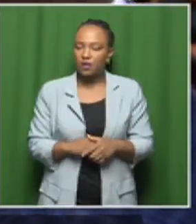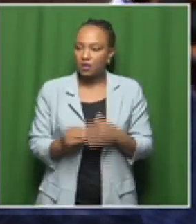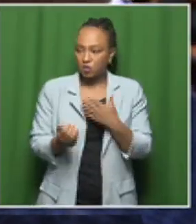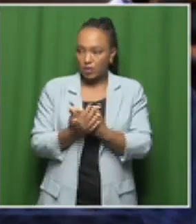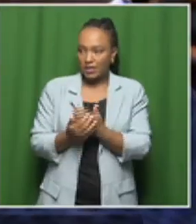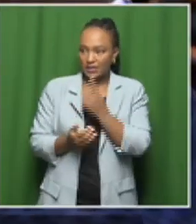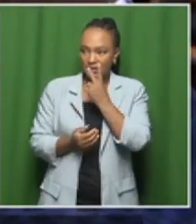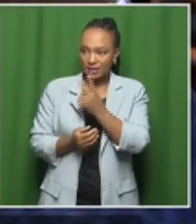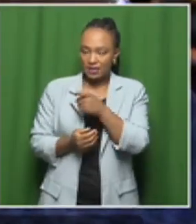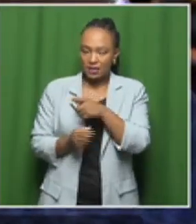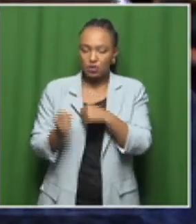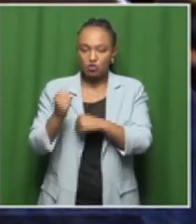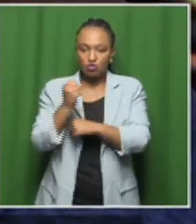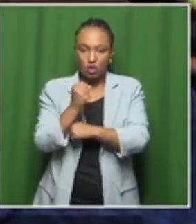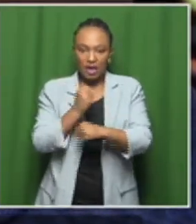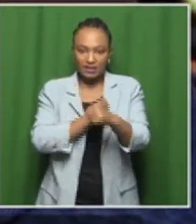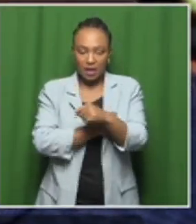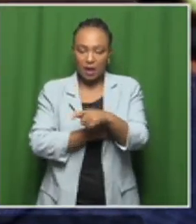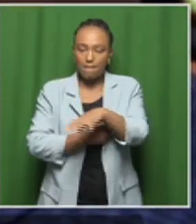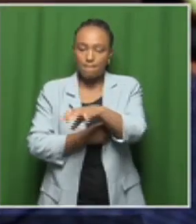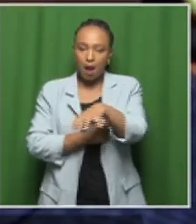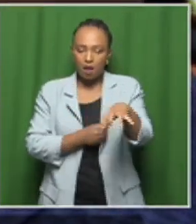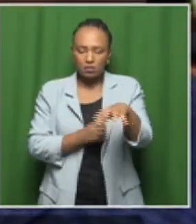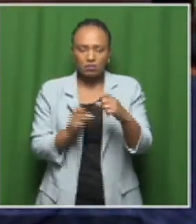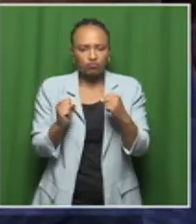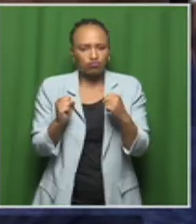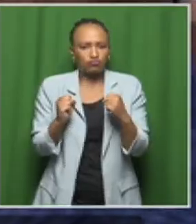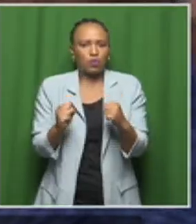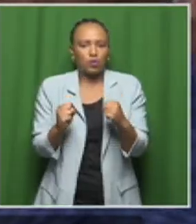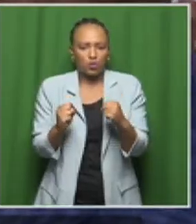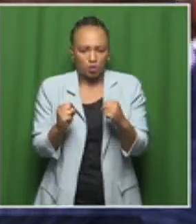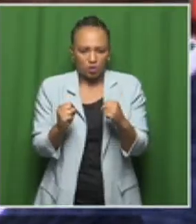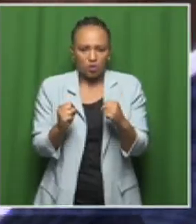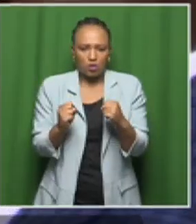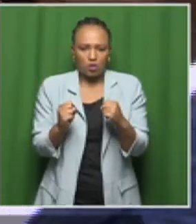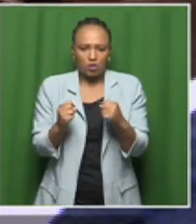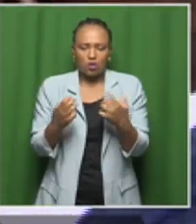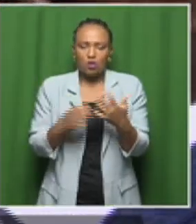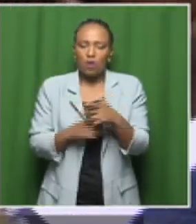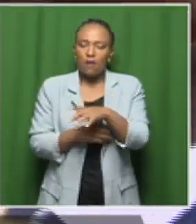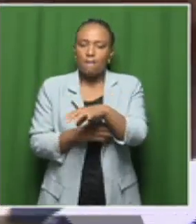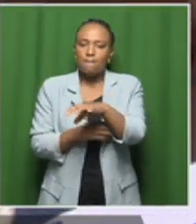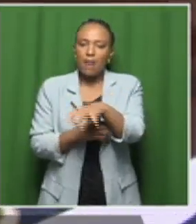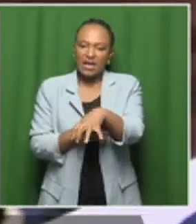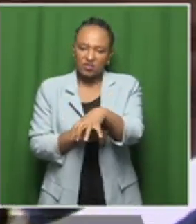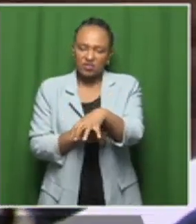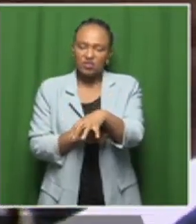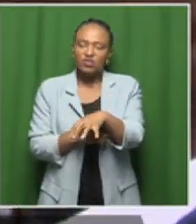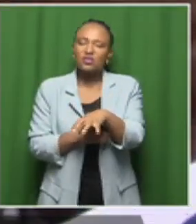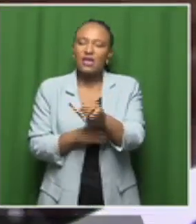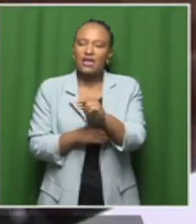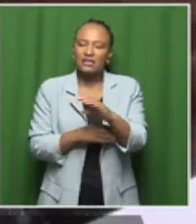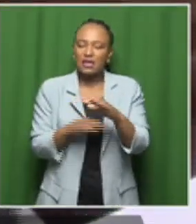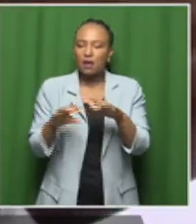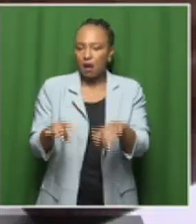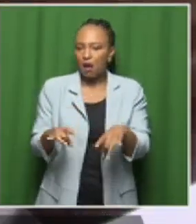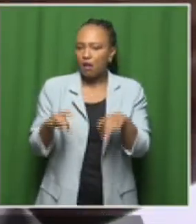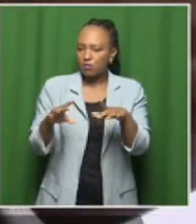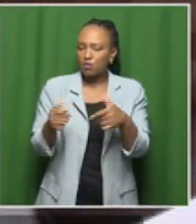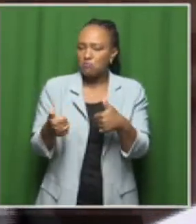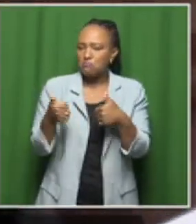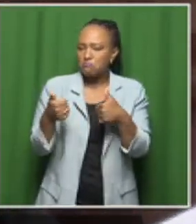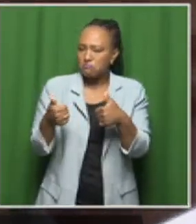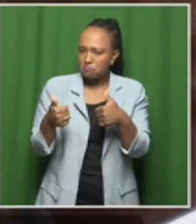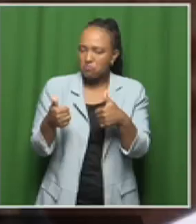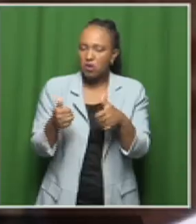today, they are very strong. In Khayelitsha, we've got branches of the ANC which are in good standing. The Deputy